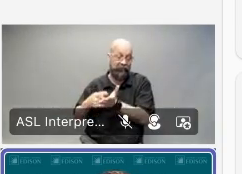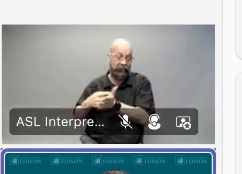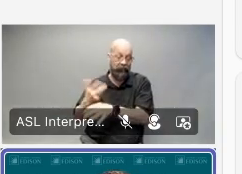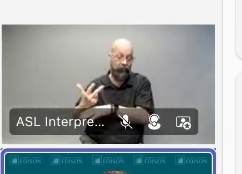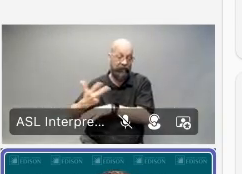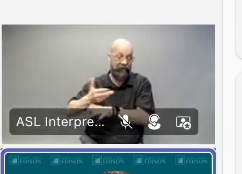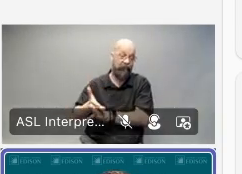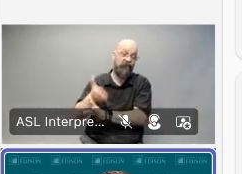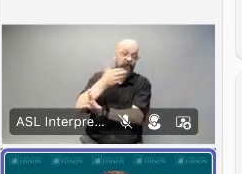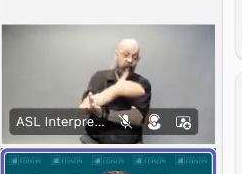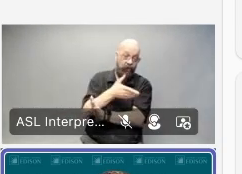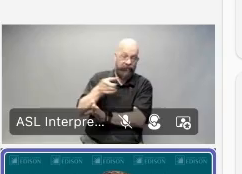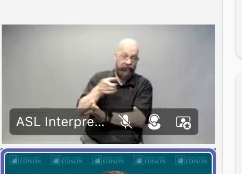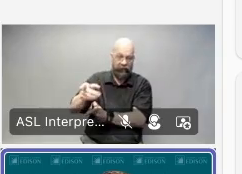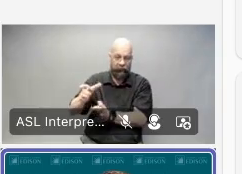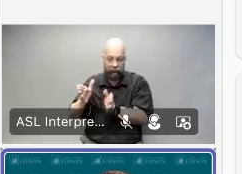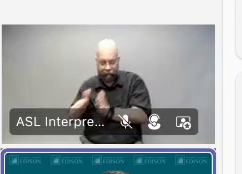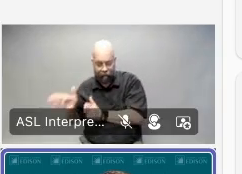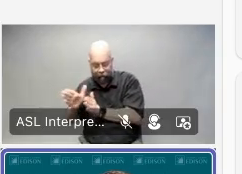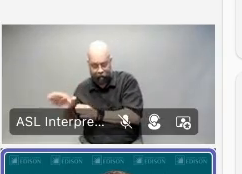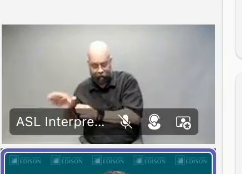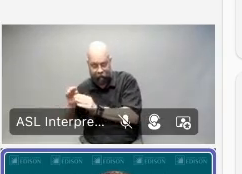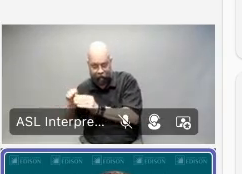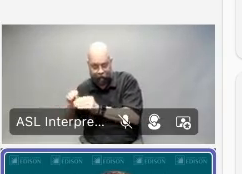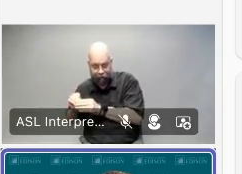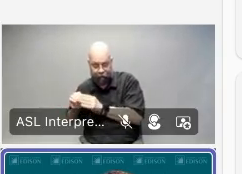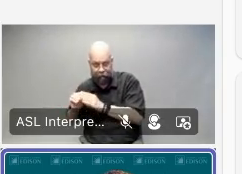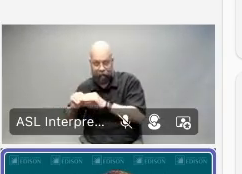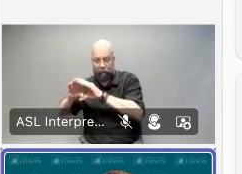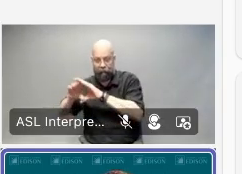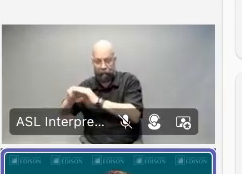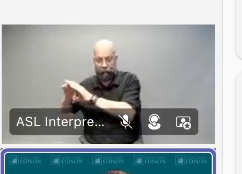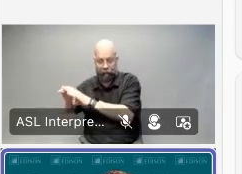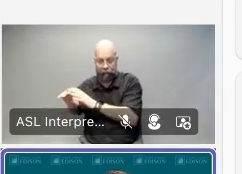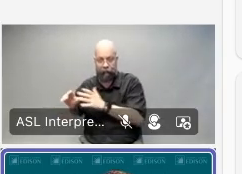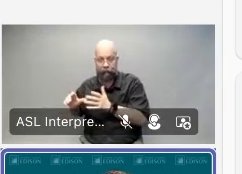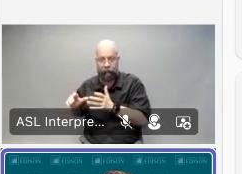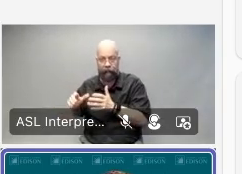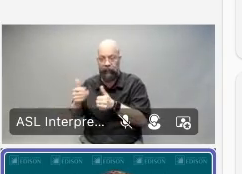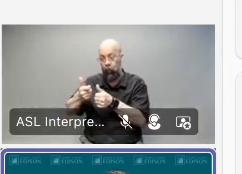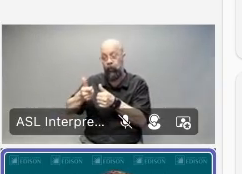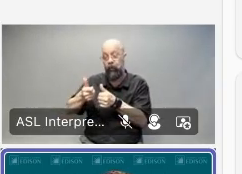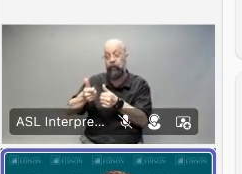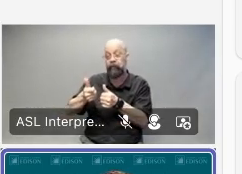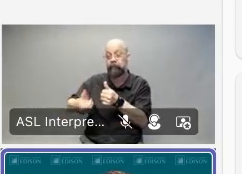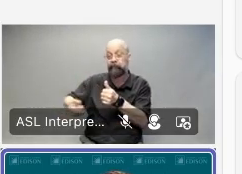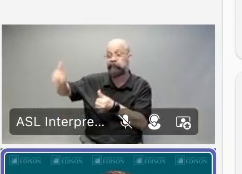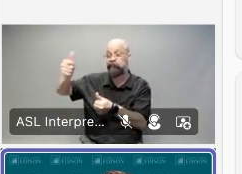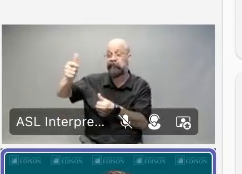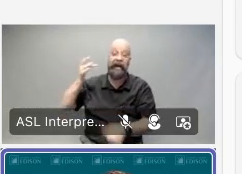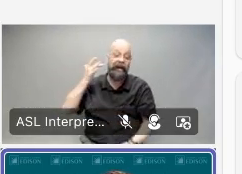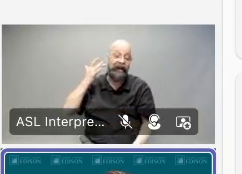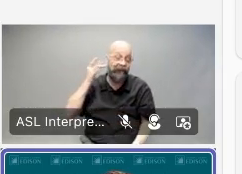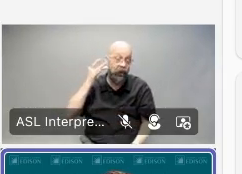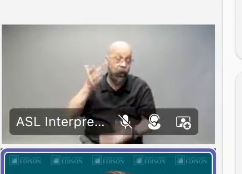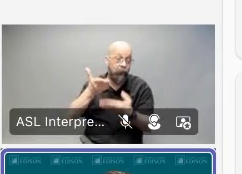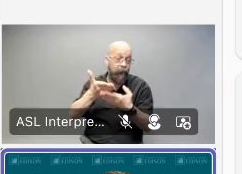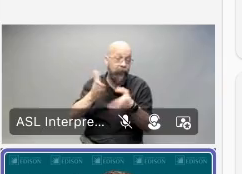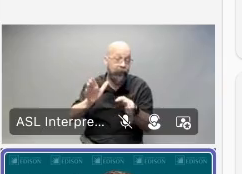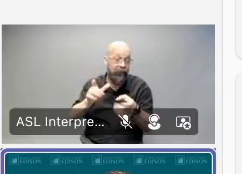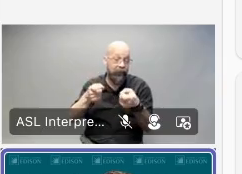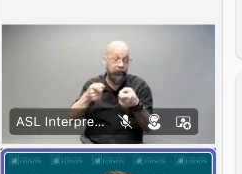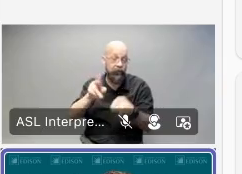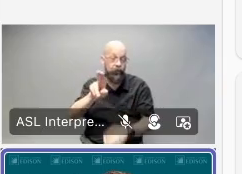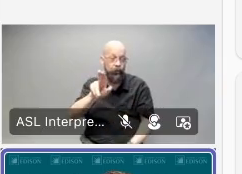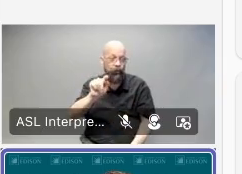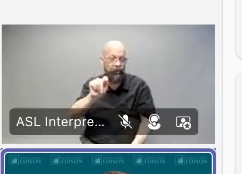prepared. So the regulatory authority over the telecommunication companies is the California Public Utilities Commission.